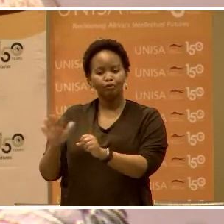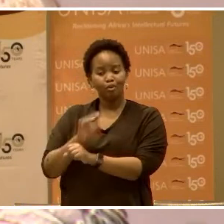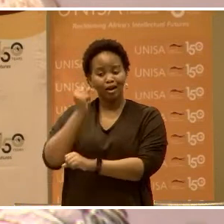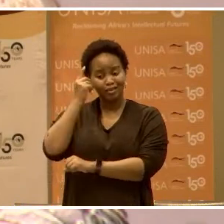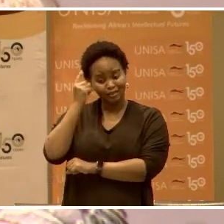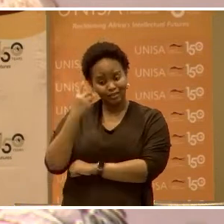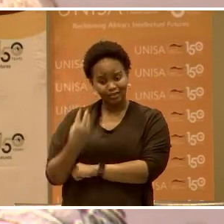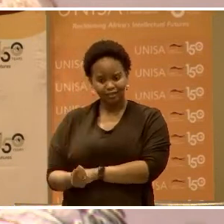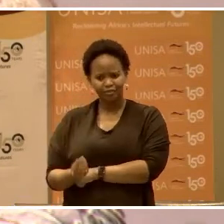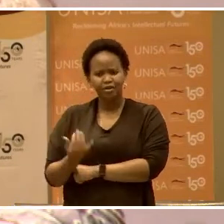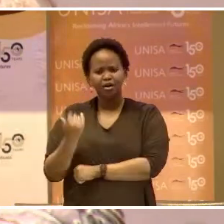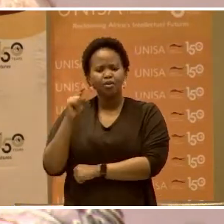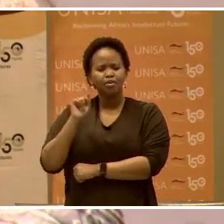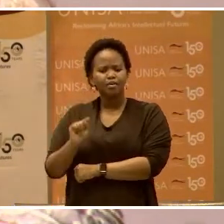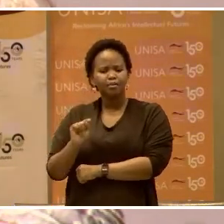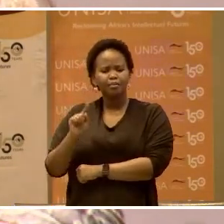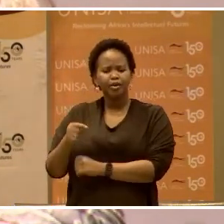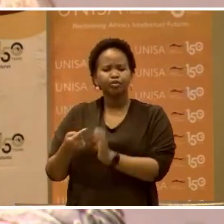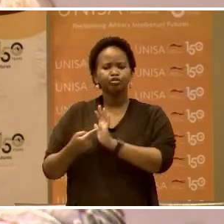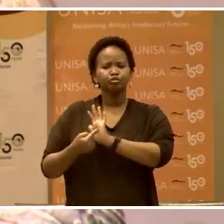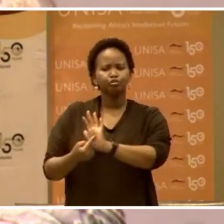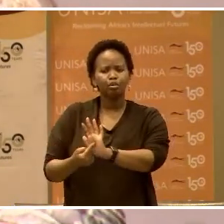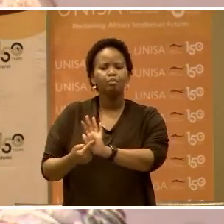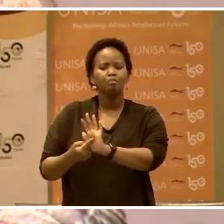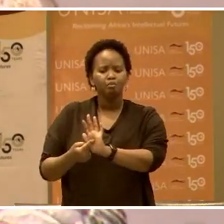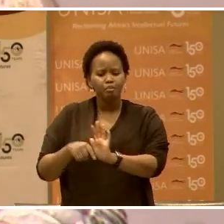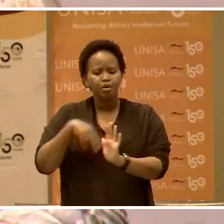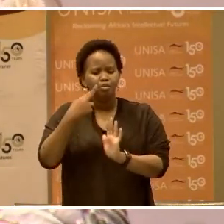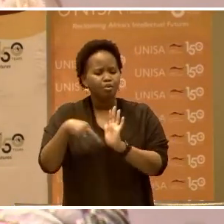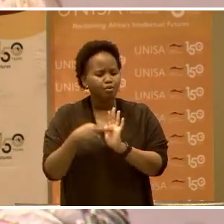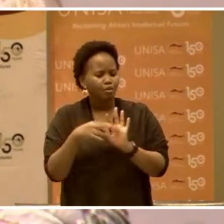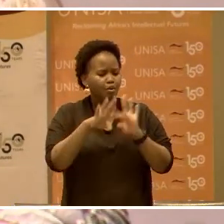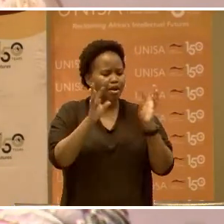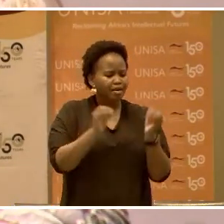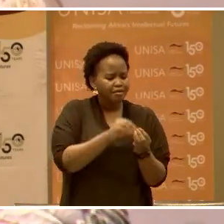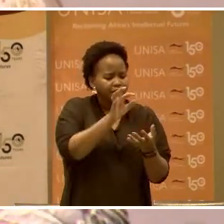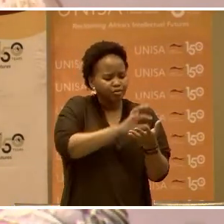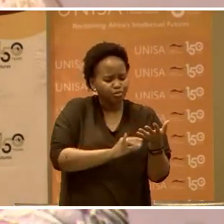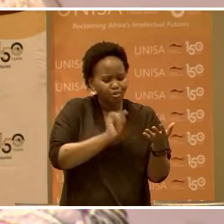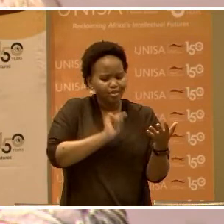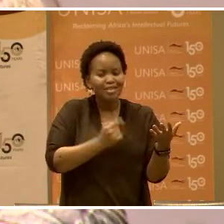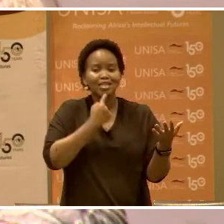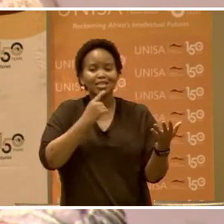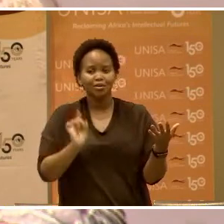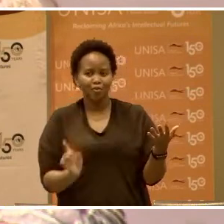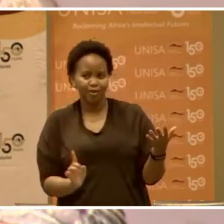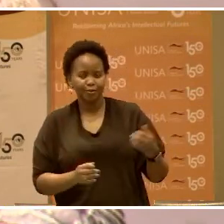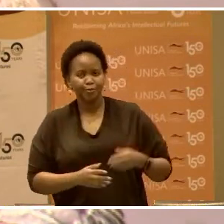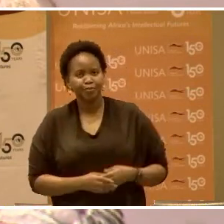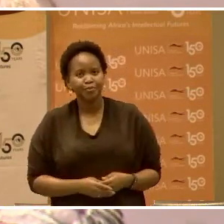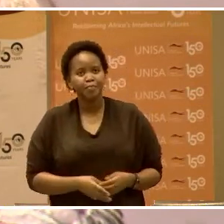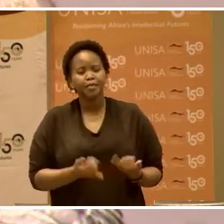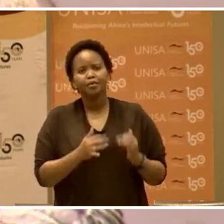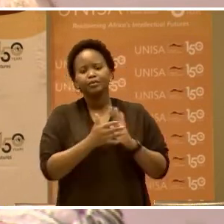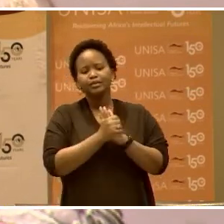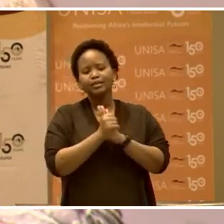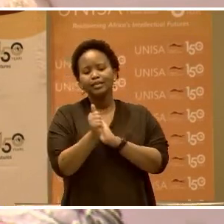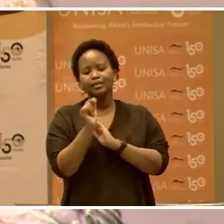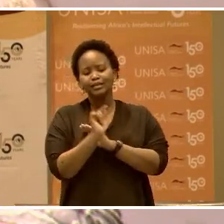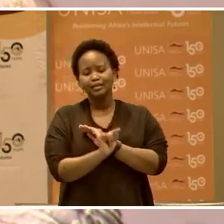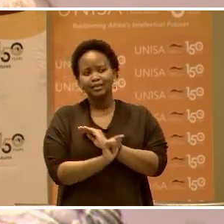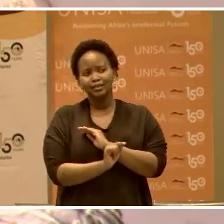is imperative to understand the world we live in. Reading is not just an essential skill,